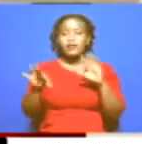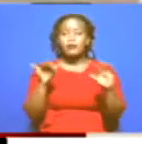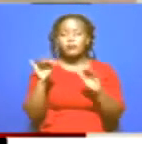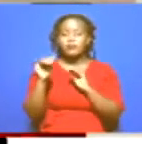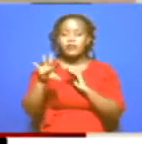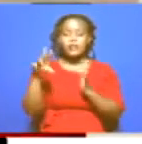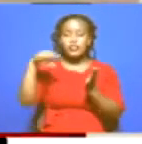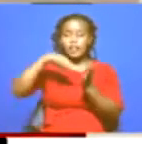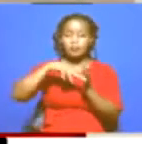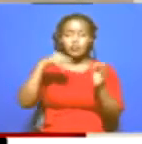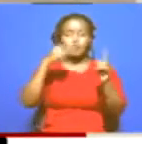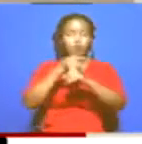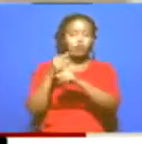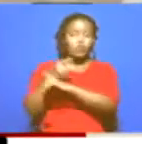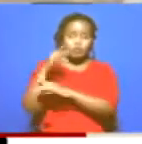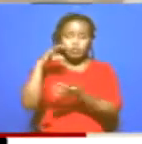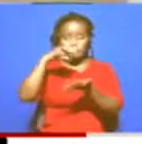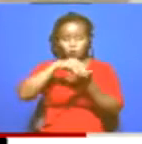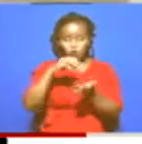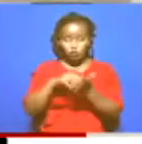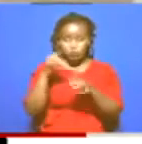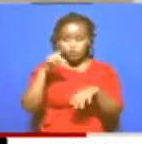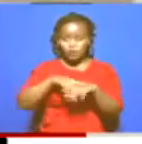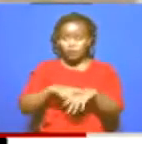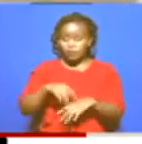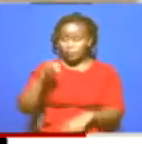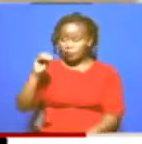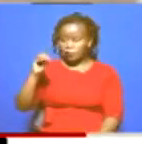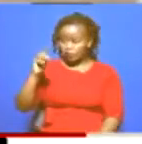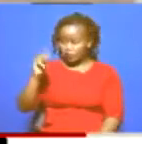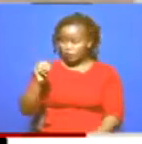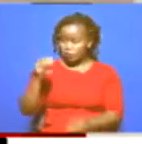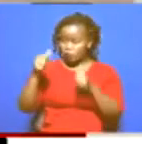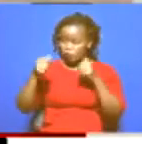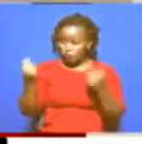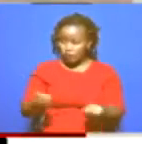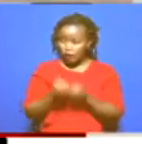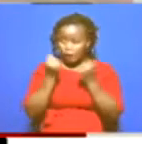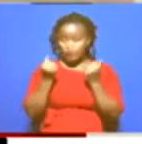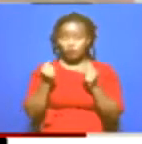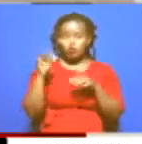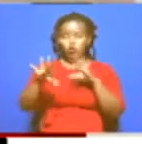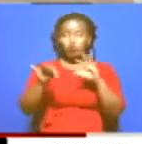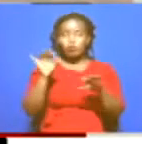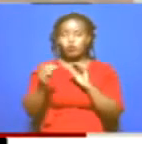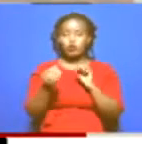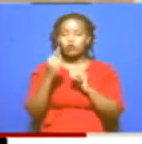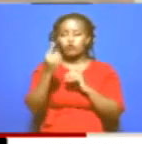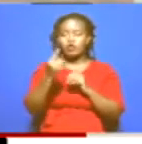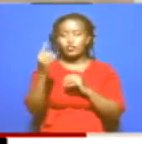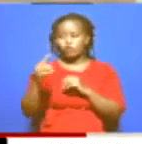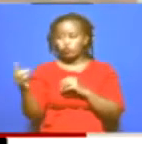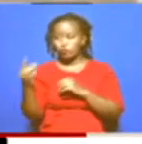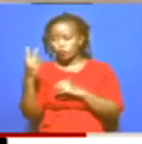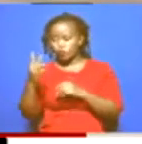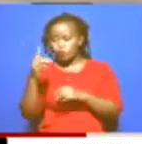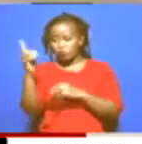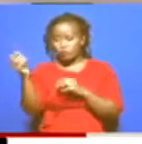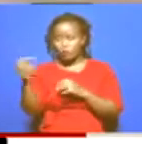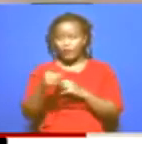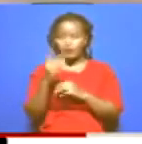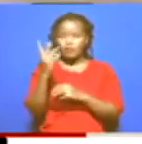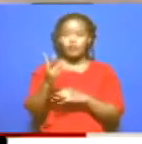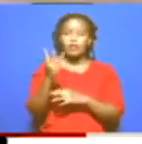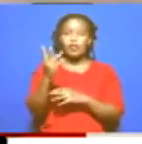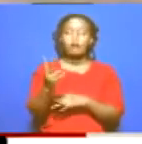positions during ODM's primaries, which will be held between the 1st and the 21st of April, the year 2022. Here is